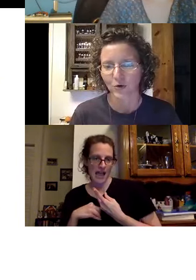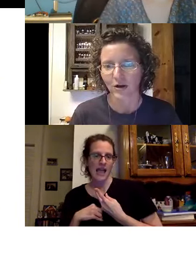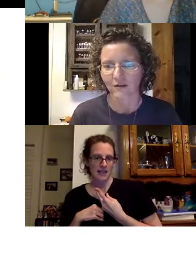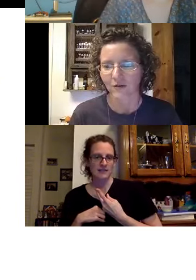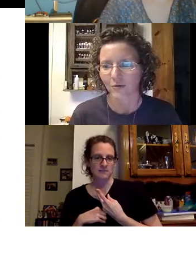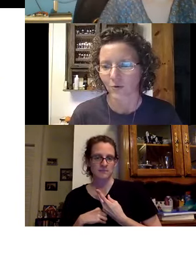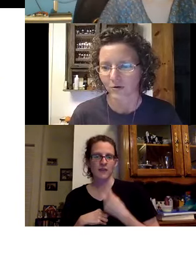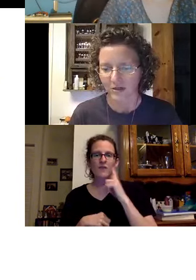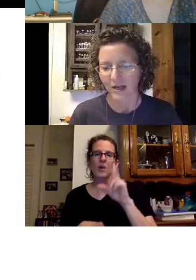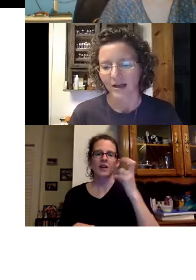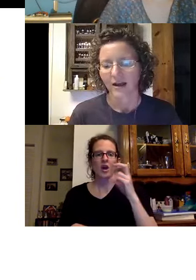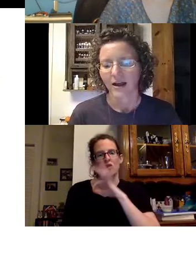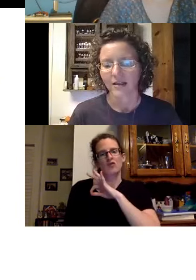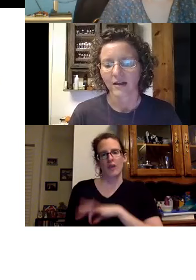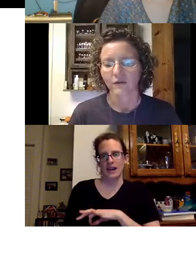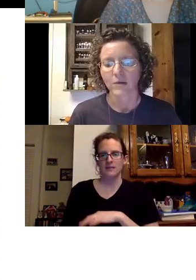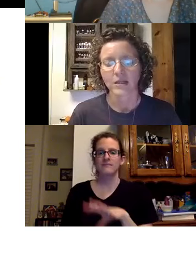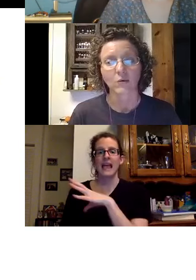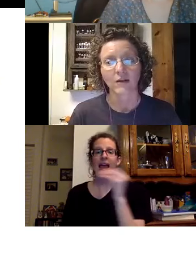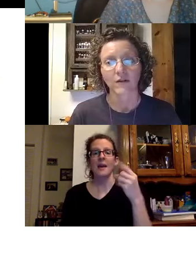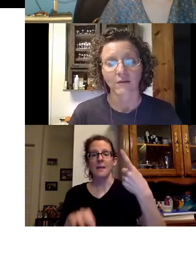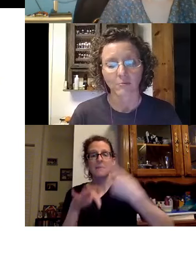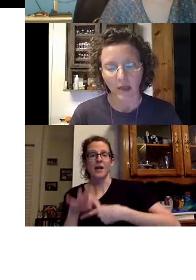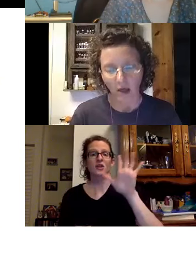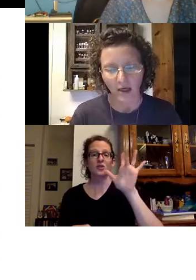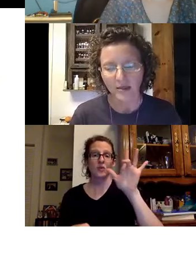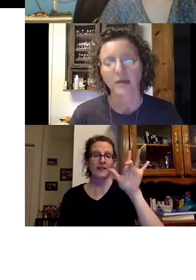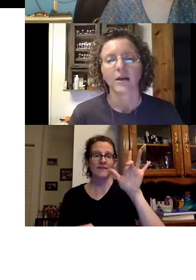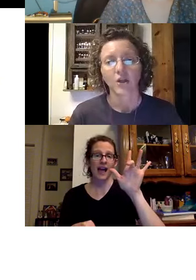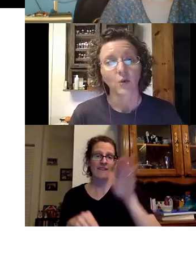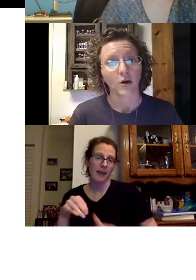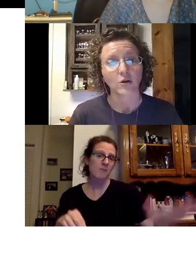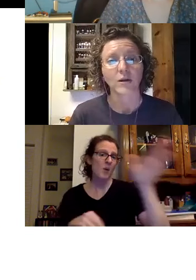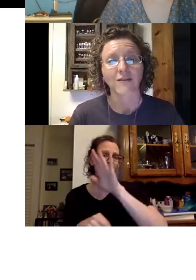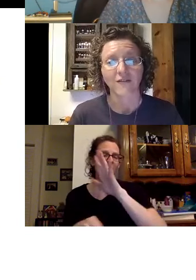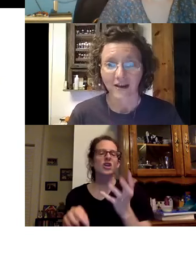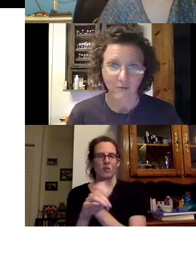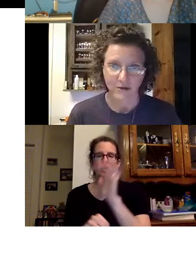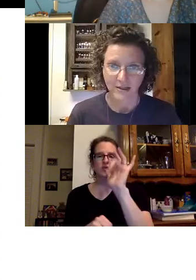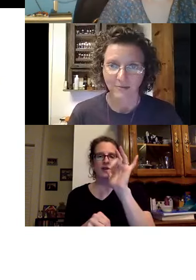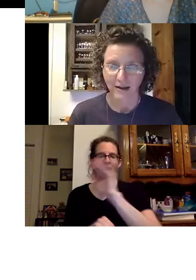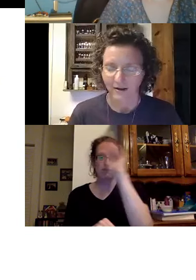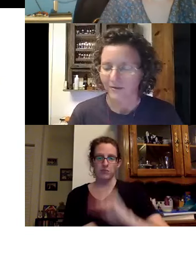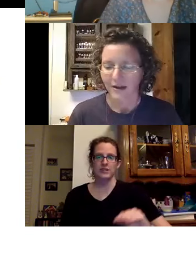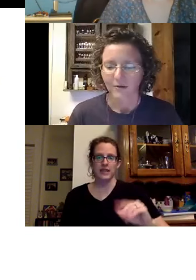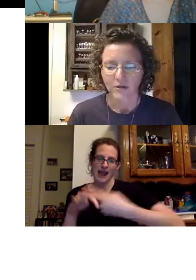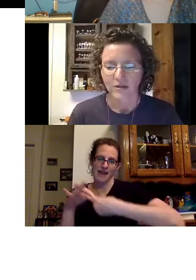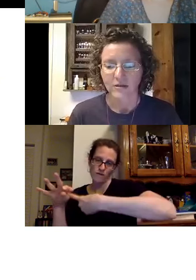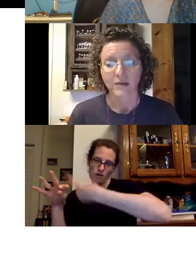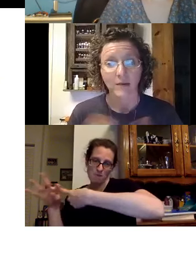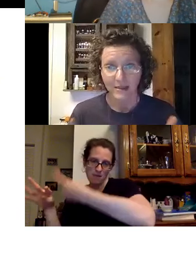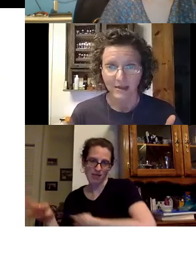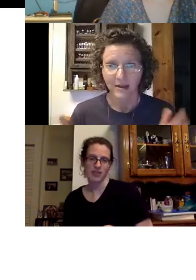in-store credit from your orders. And then from months 25 and beyond, you earn 25% back, which